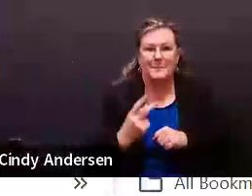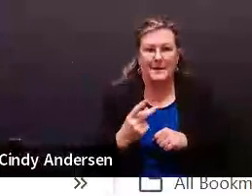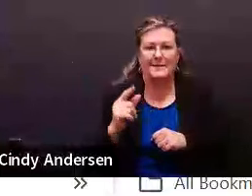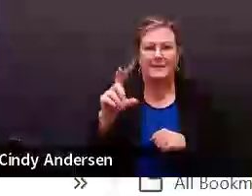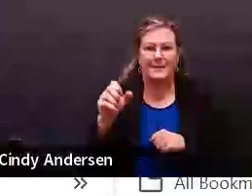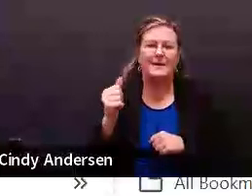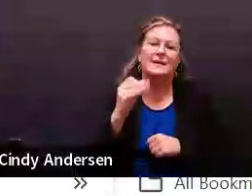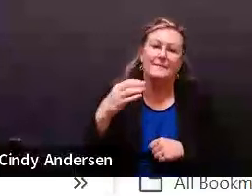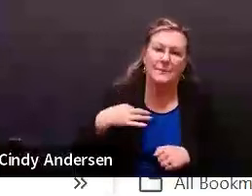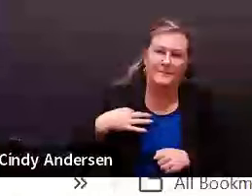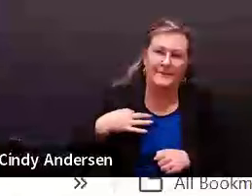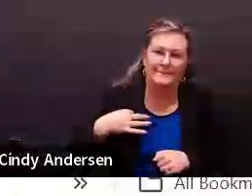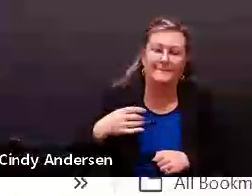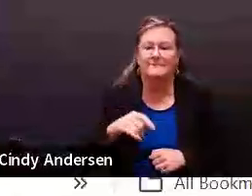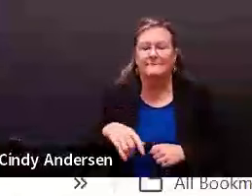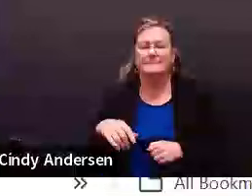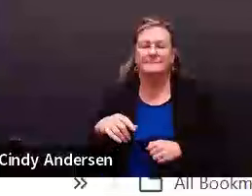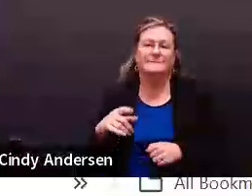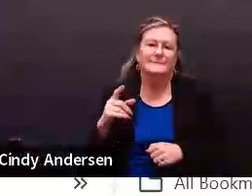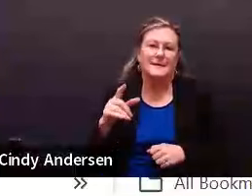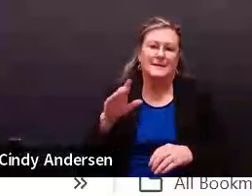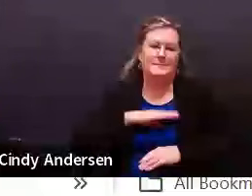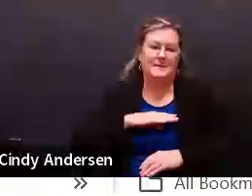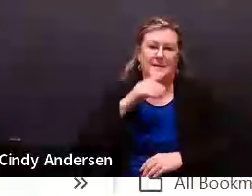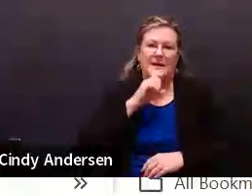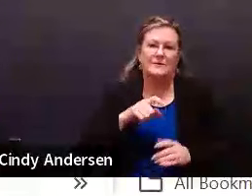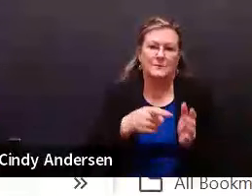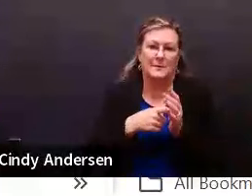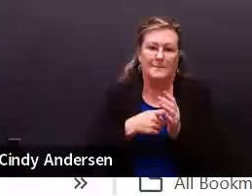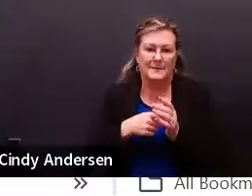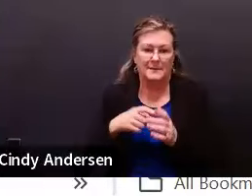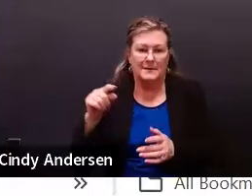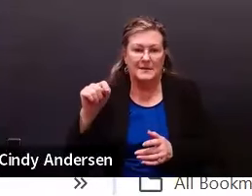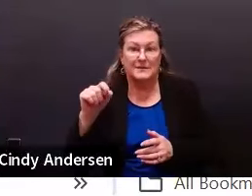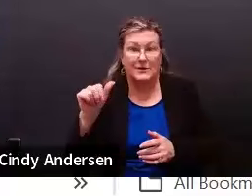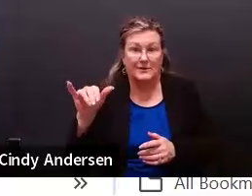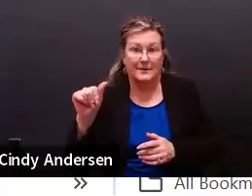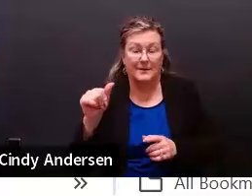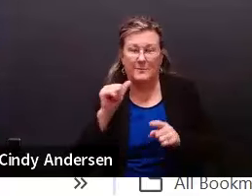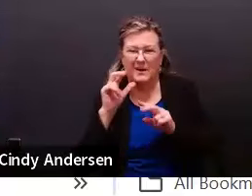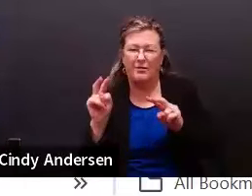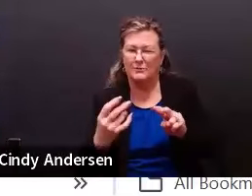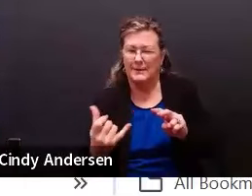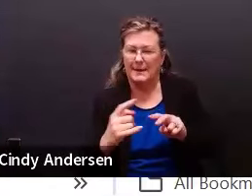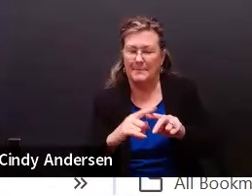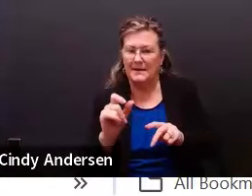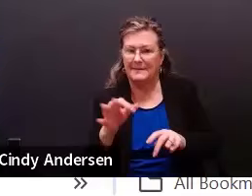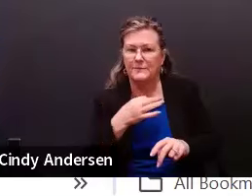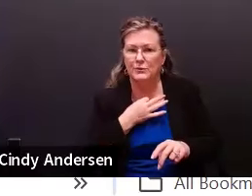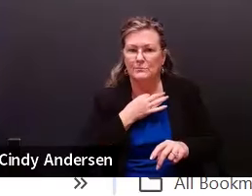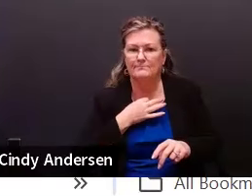they're eligible and they meet that, the age requirement. And I did just put, we're not looking at this today, but for any of you that